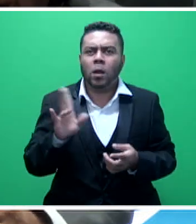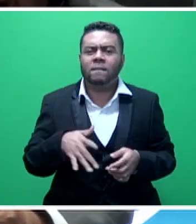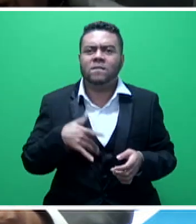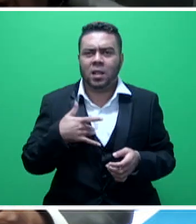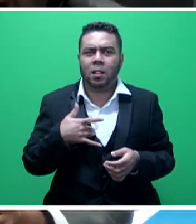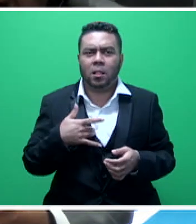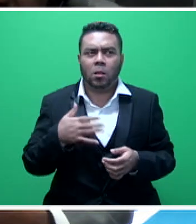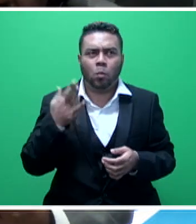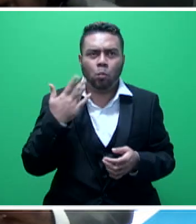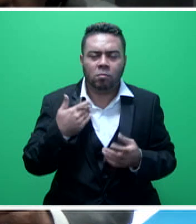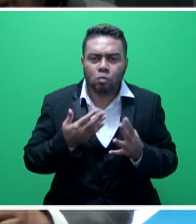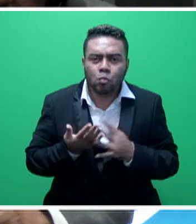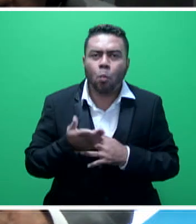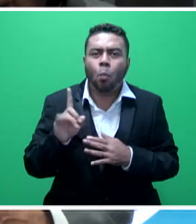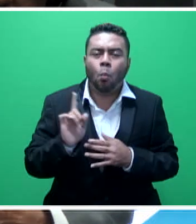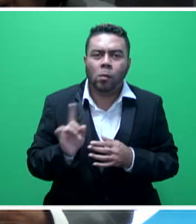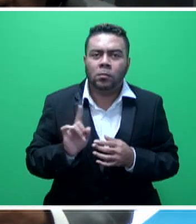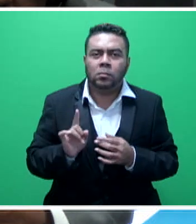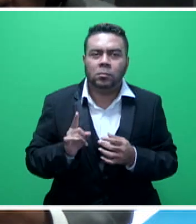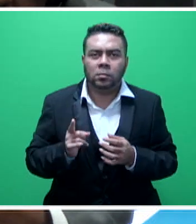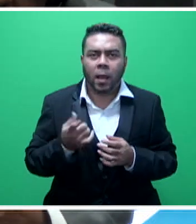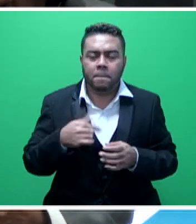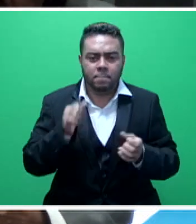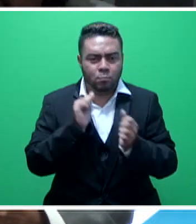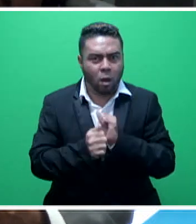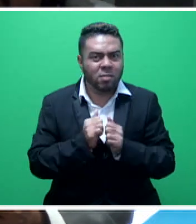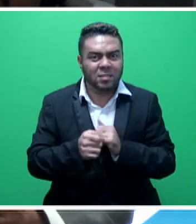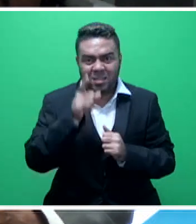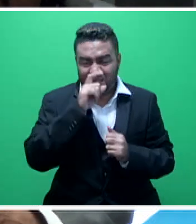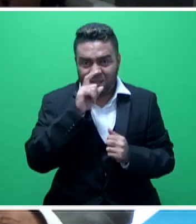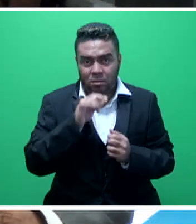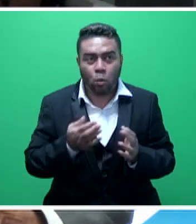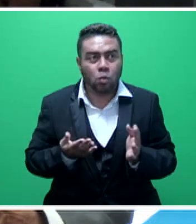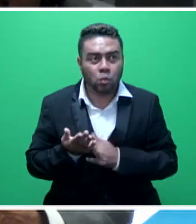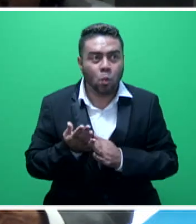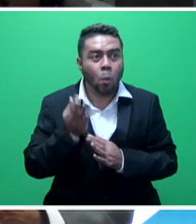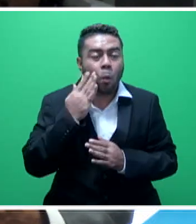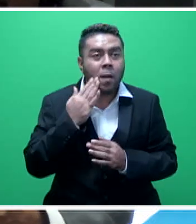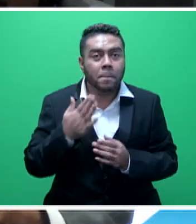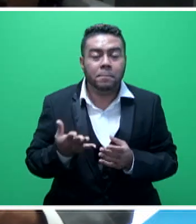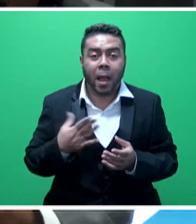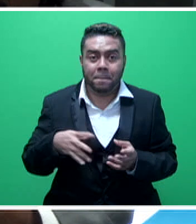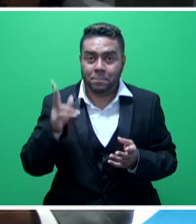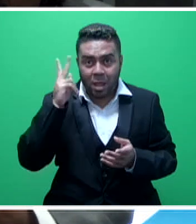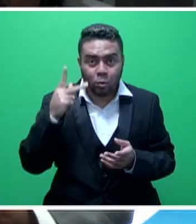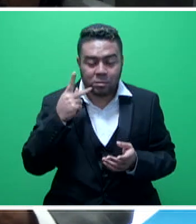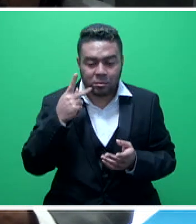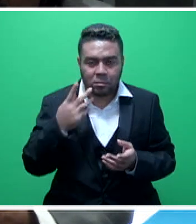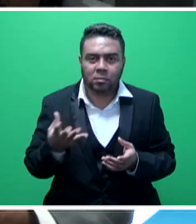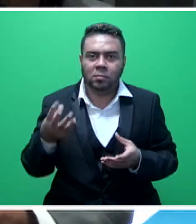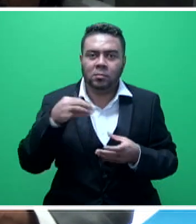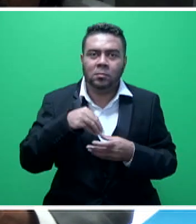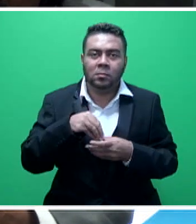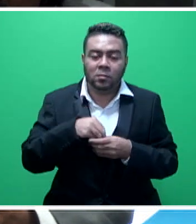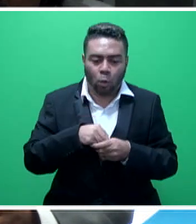if they went through what I went through and my brothers and sisters went through when my parents' salaries were deducted. Having said